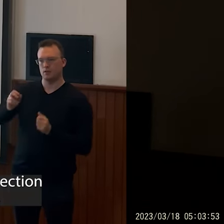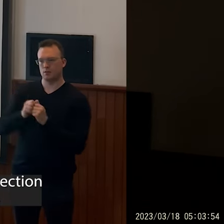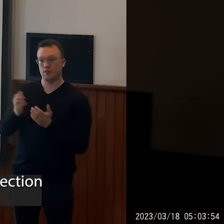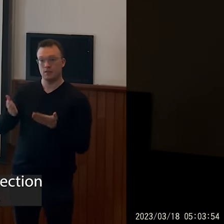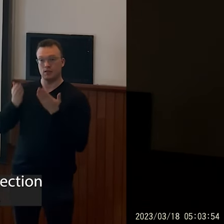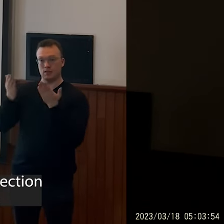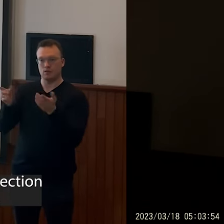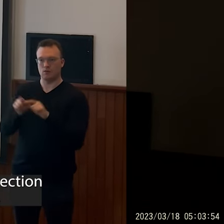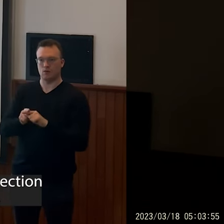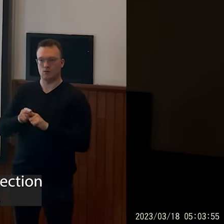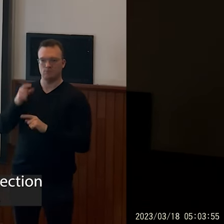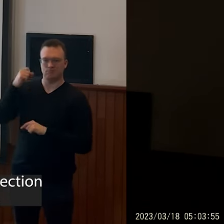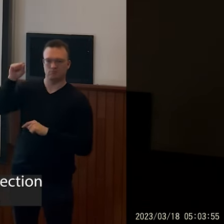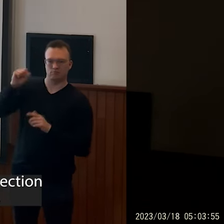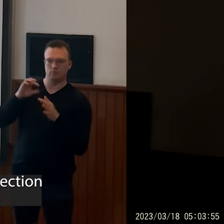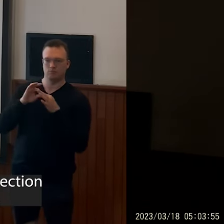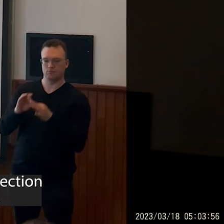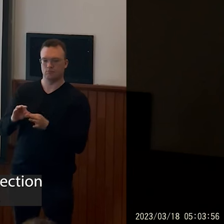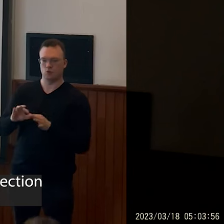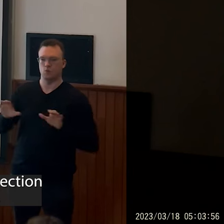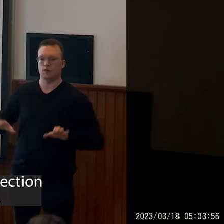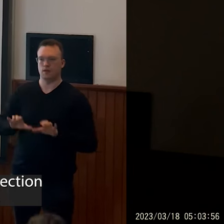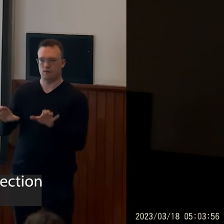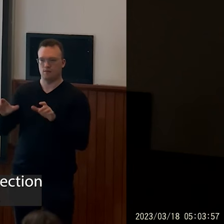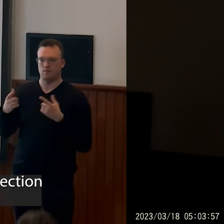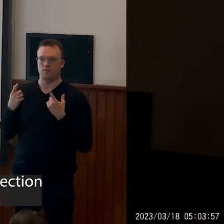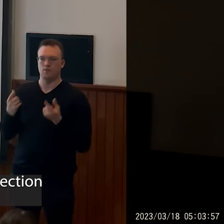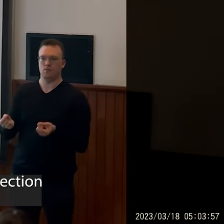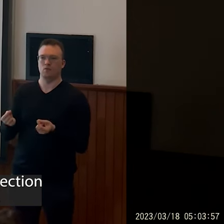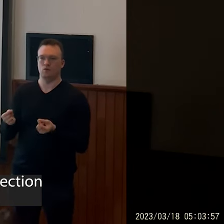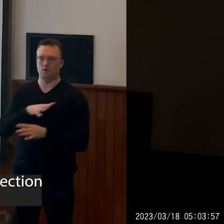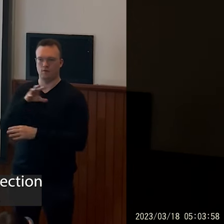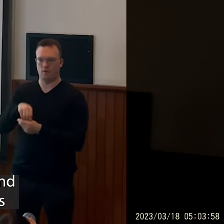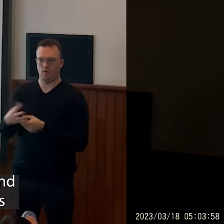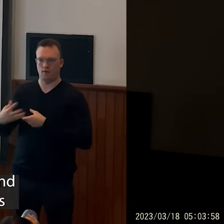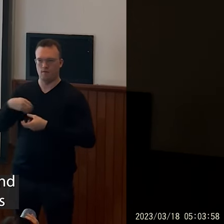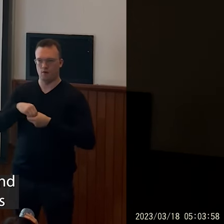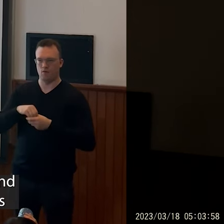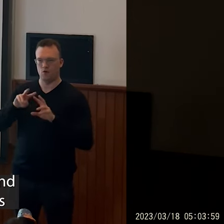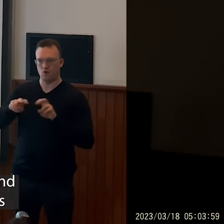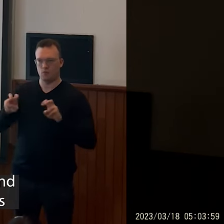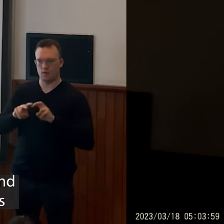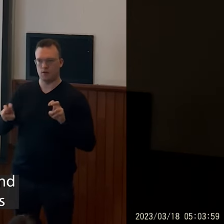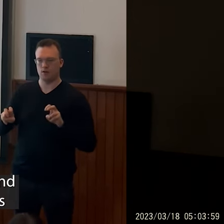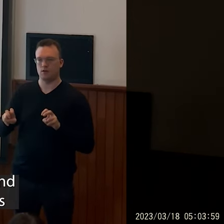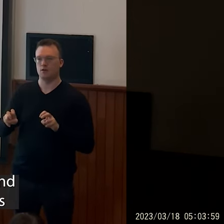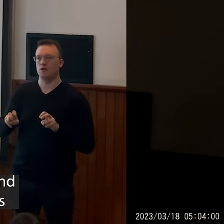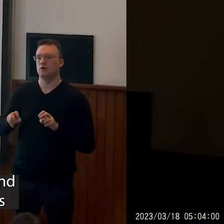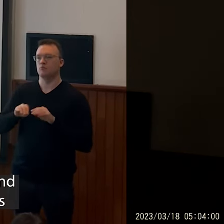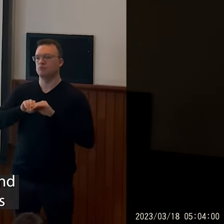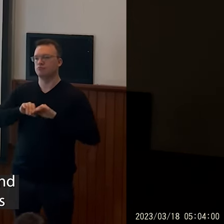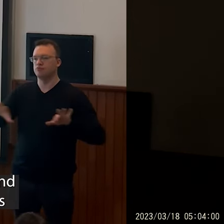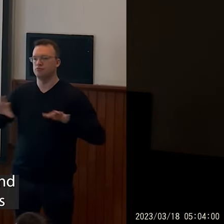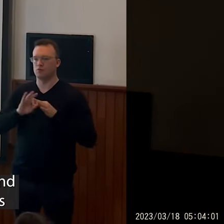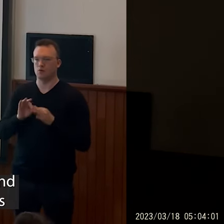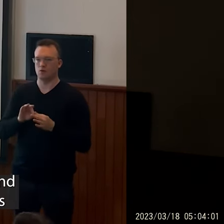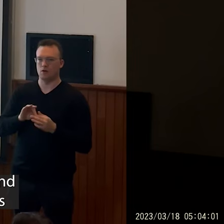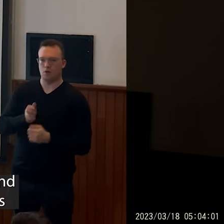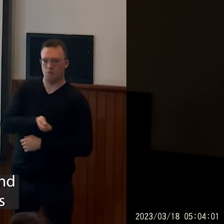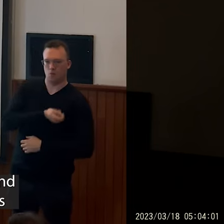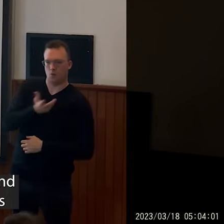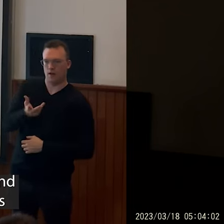subjection and resistance and to actively involve in the critical purification of poetic and